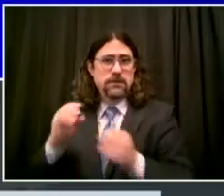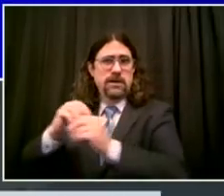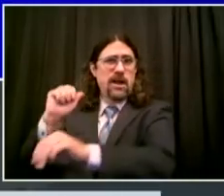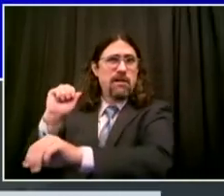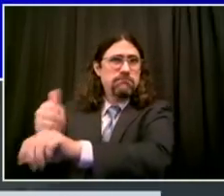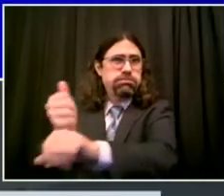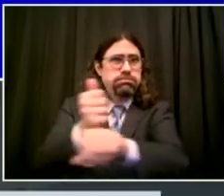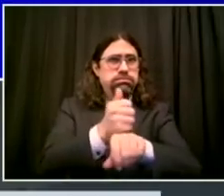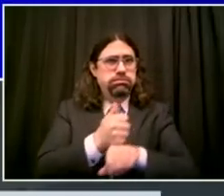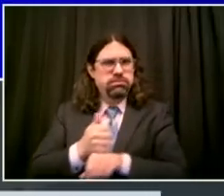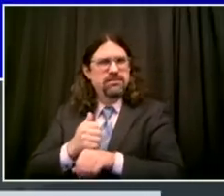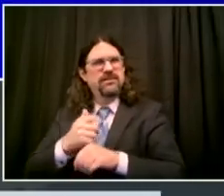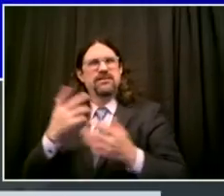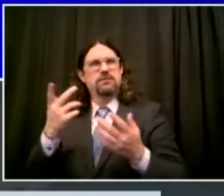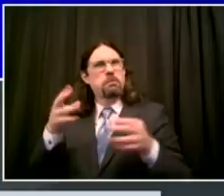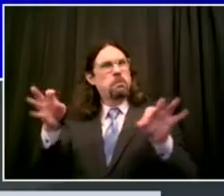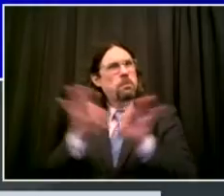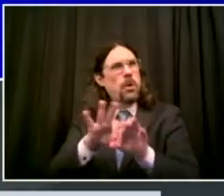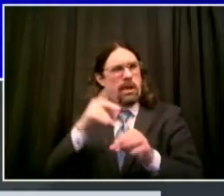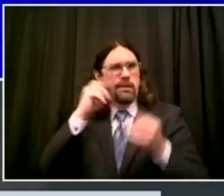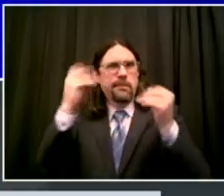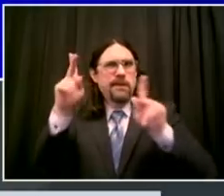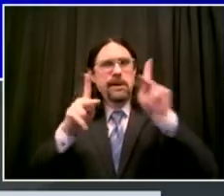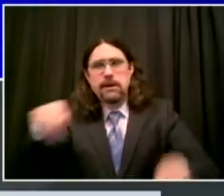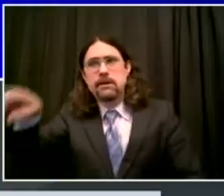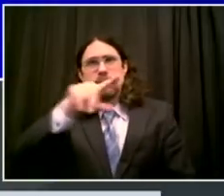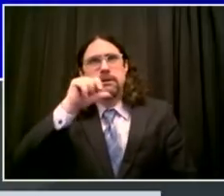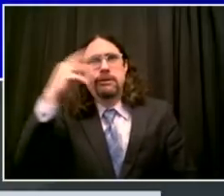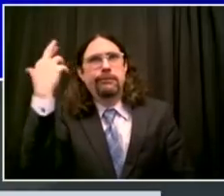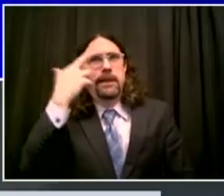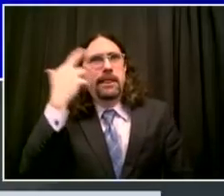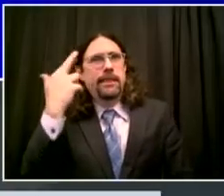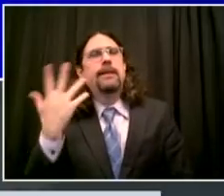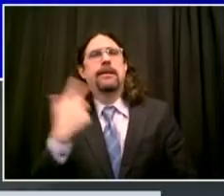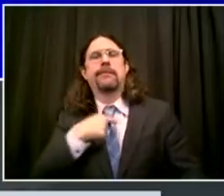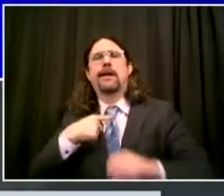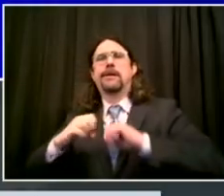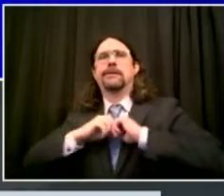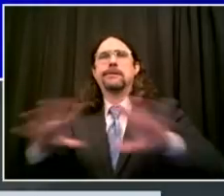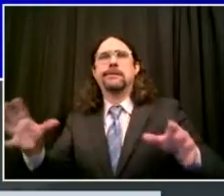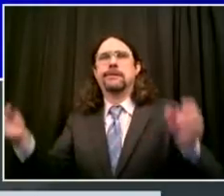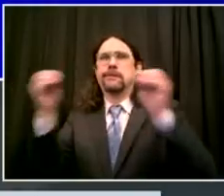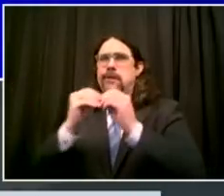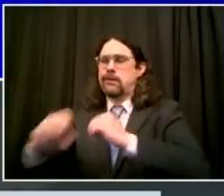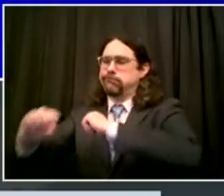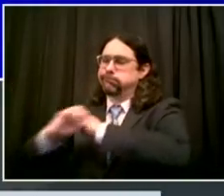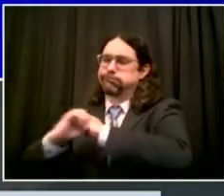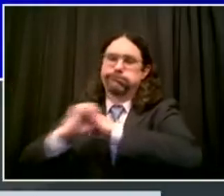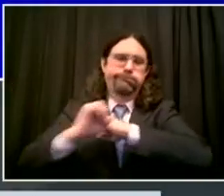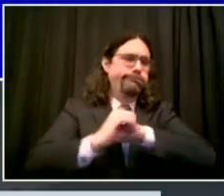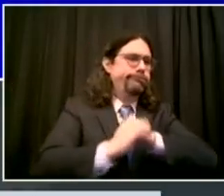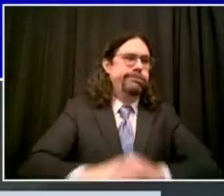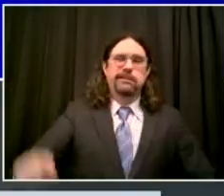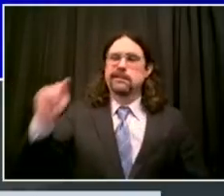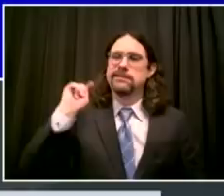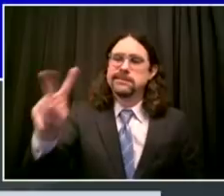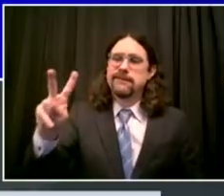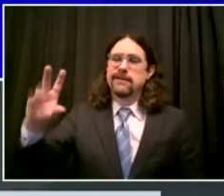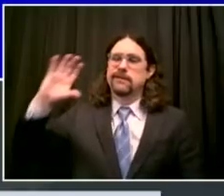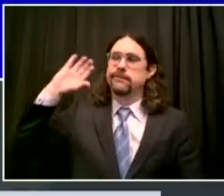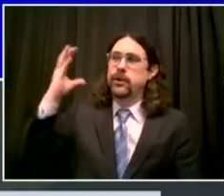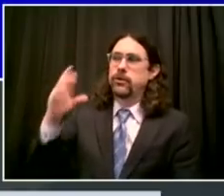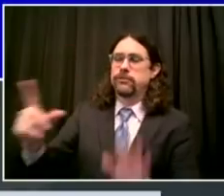We're going to get the word out all over this city in multiple languages to let people know it is now time for more and more people to get tested. And with every